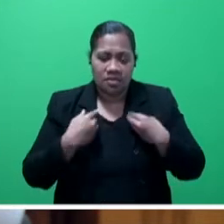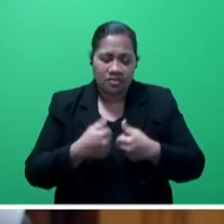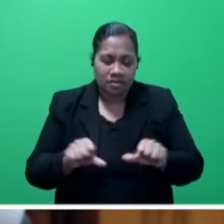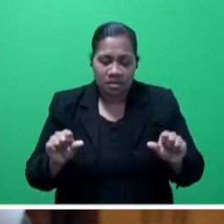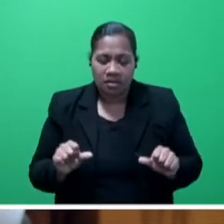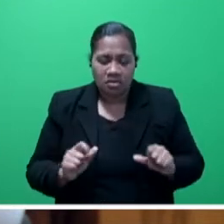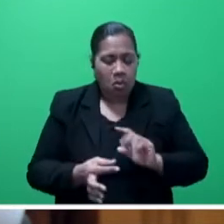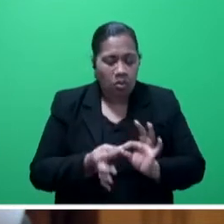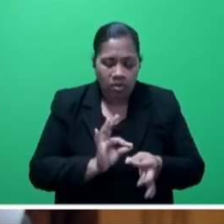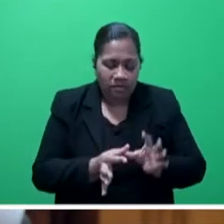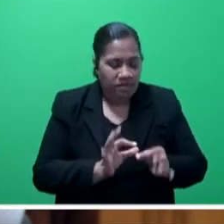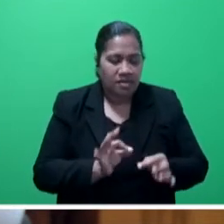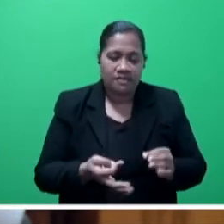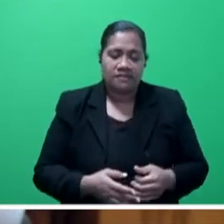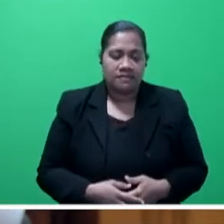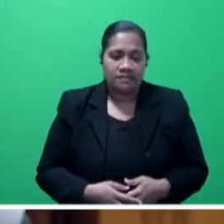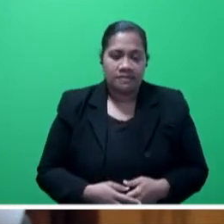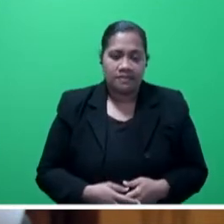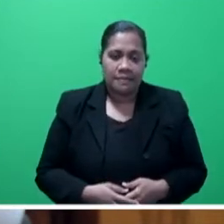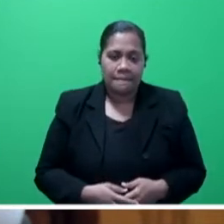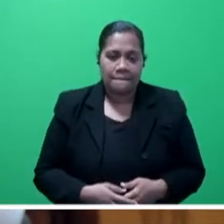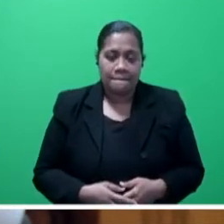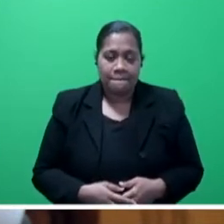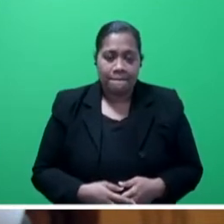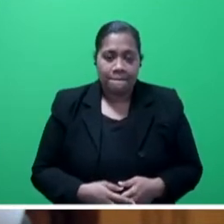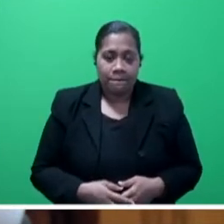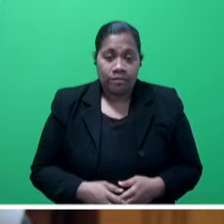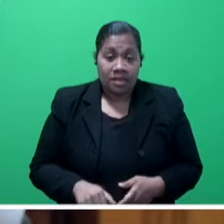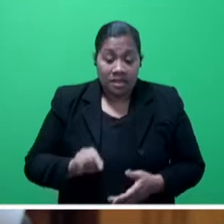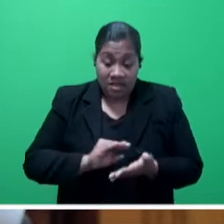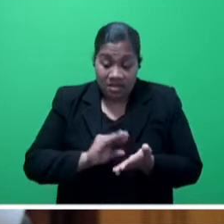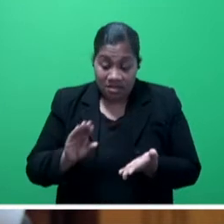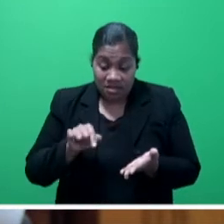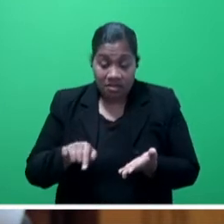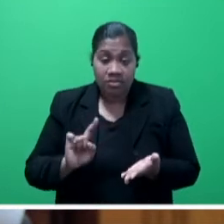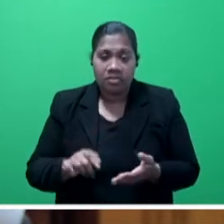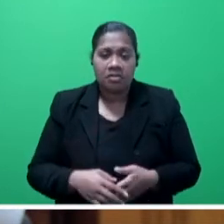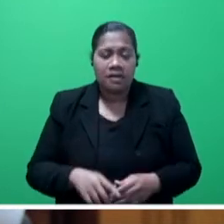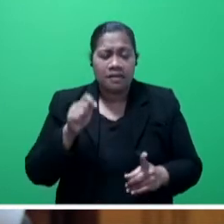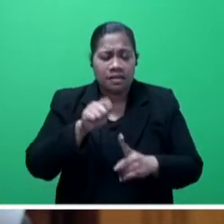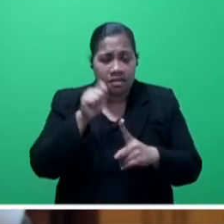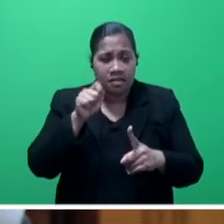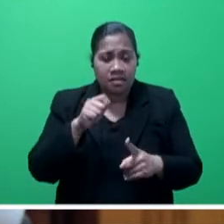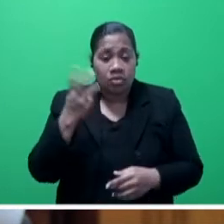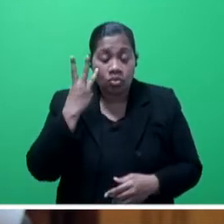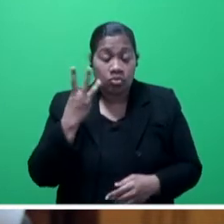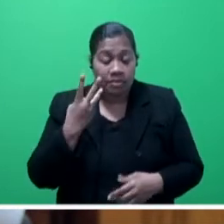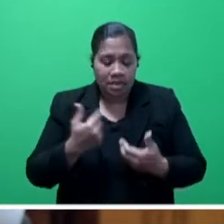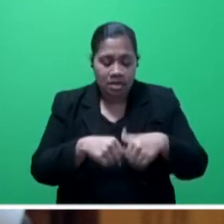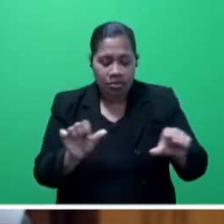or weaving, etc. Mr. Speaker said. So, Mr. Speaker said this allocation has been basically targeting women in